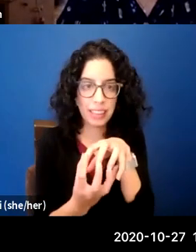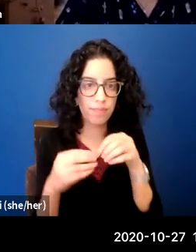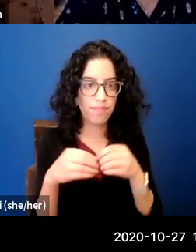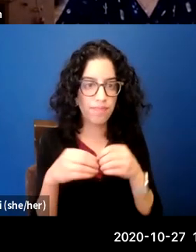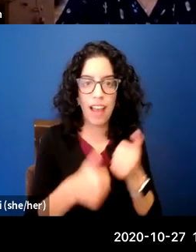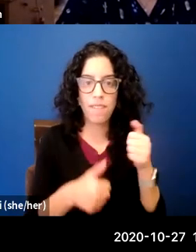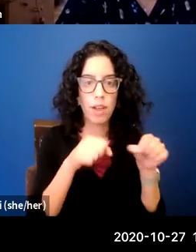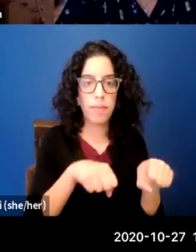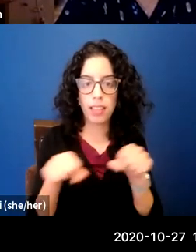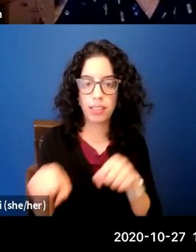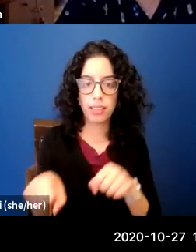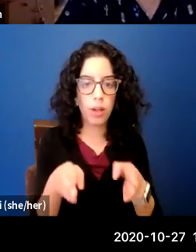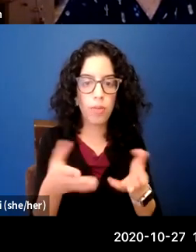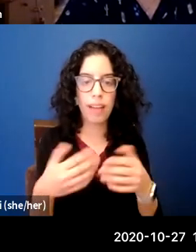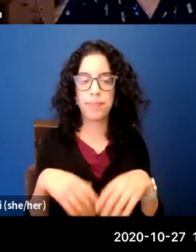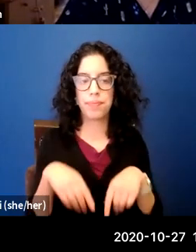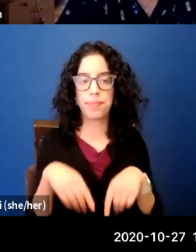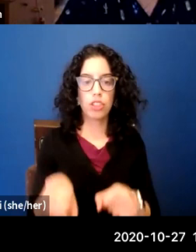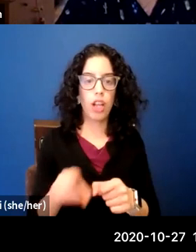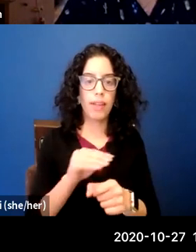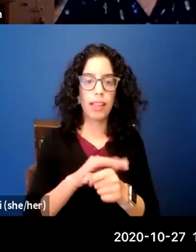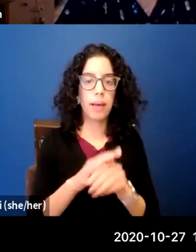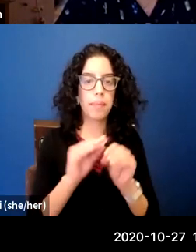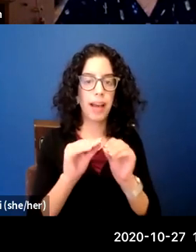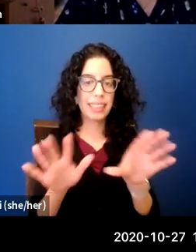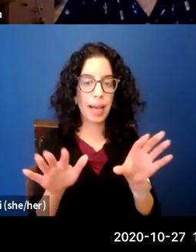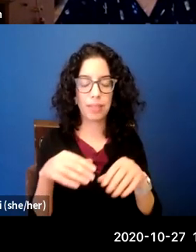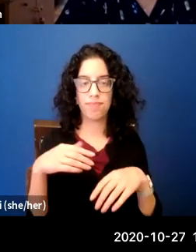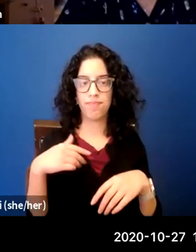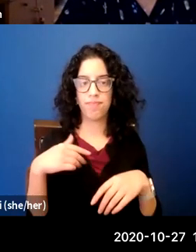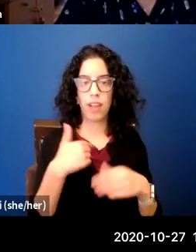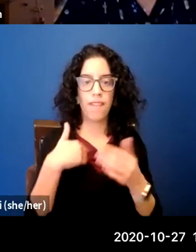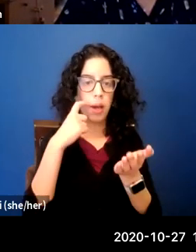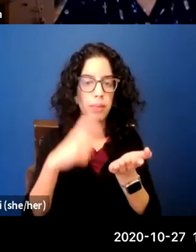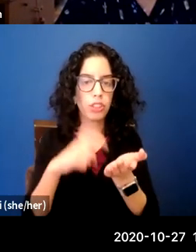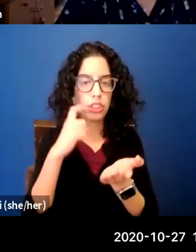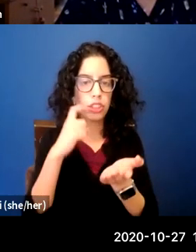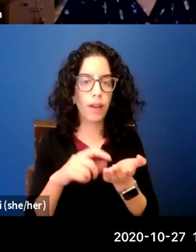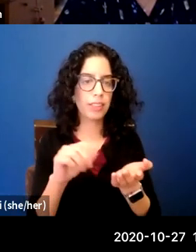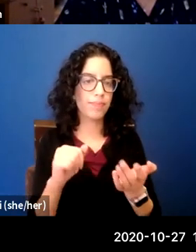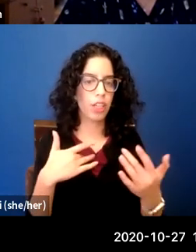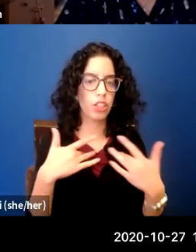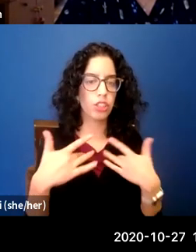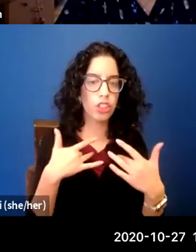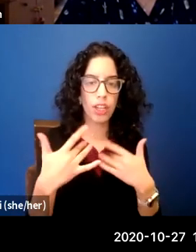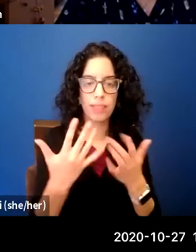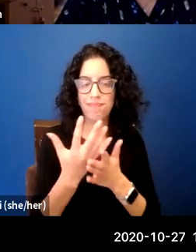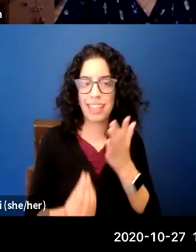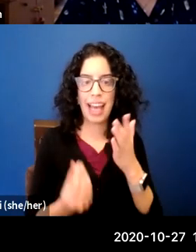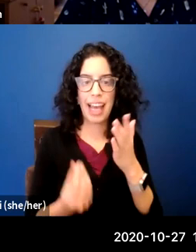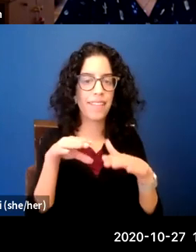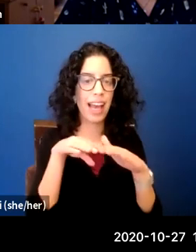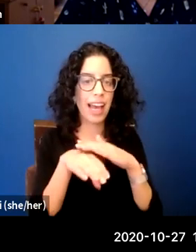I have to agree that since the pandemic has turned the world upside down in every possible way, we